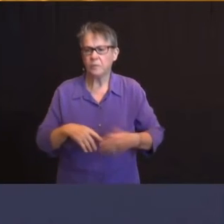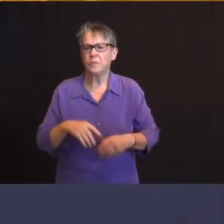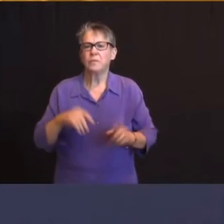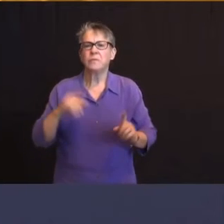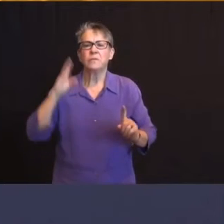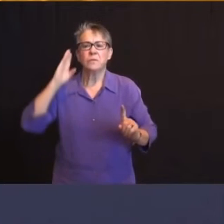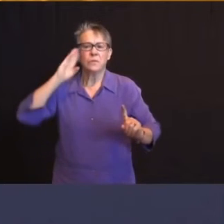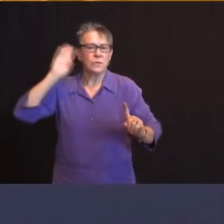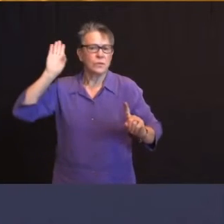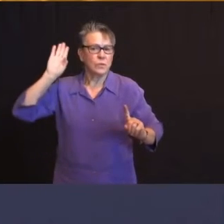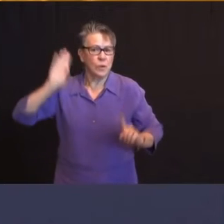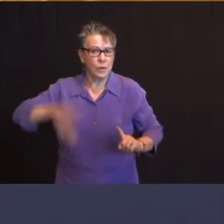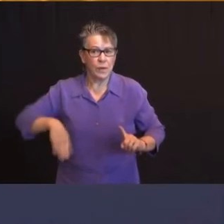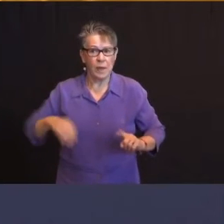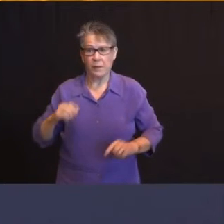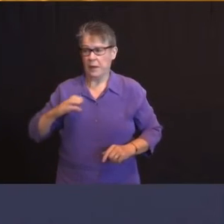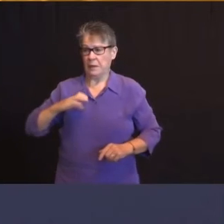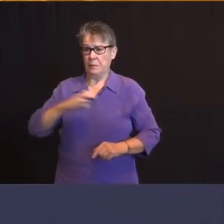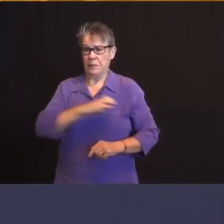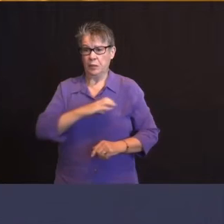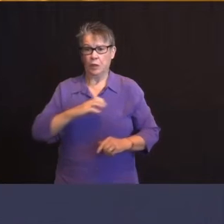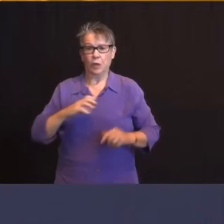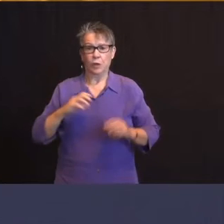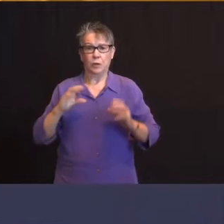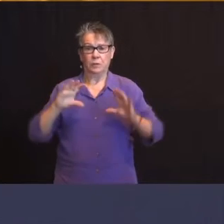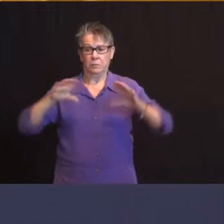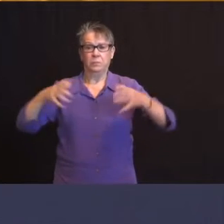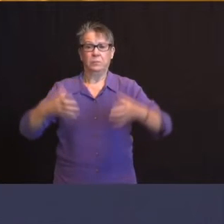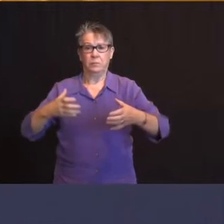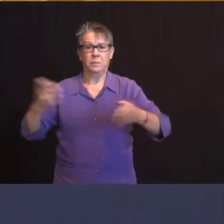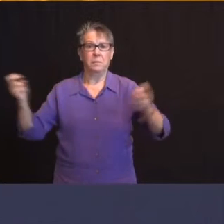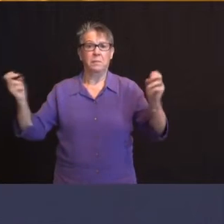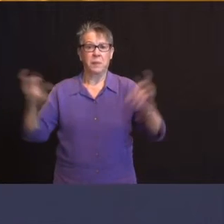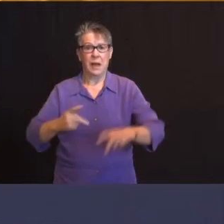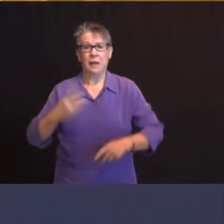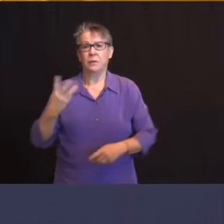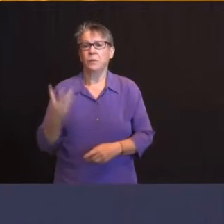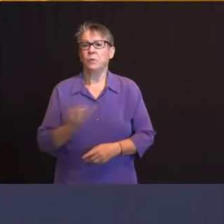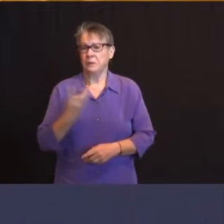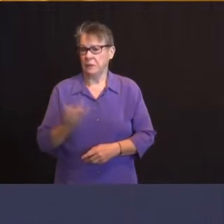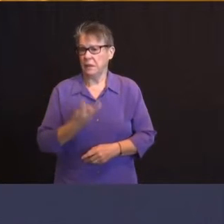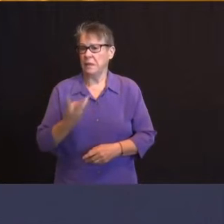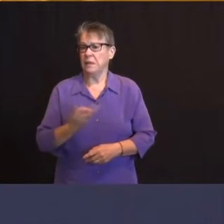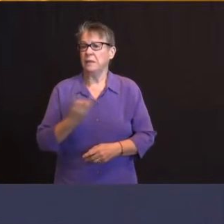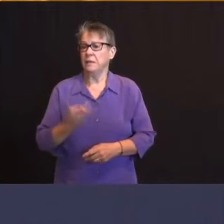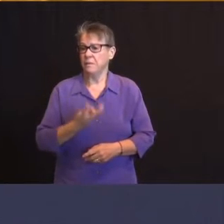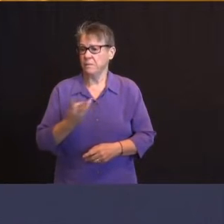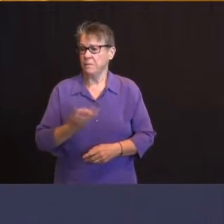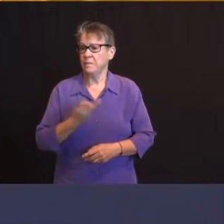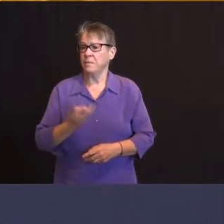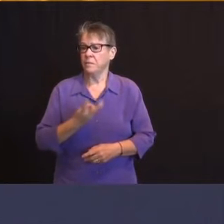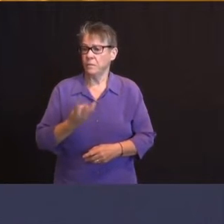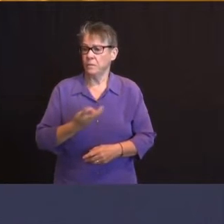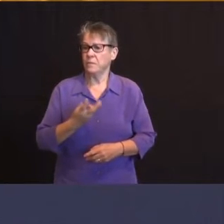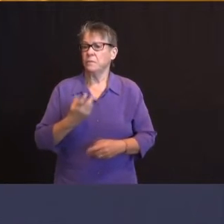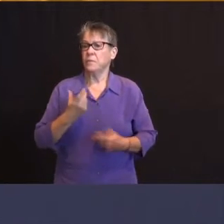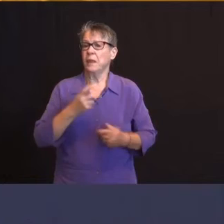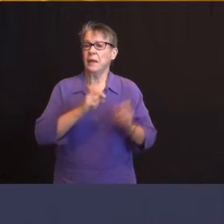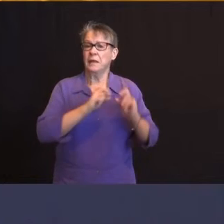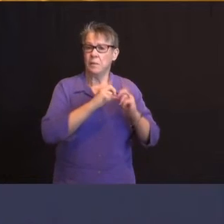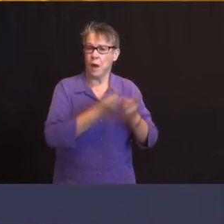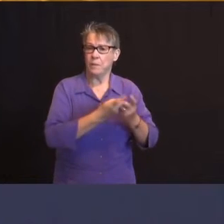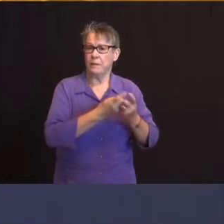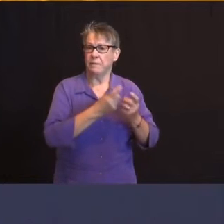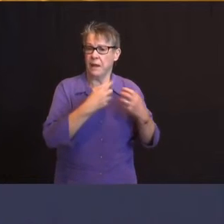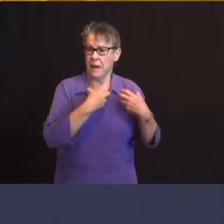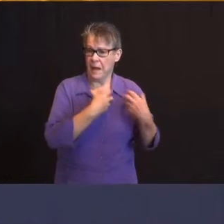looking forward to getting the whole band back together again. So I don't want to establish a precedent every time we speak, but I do want to start